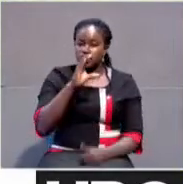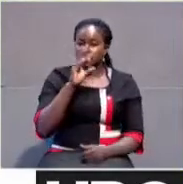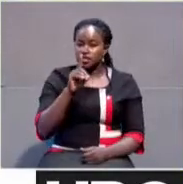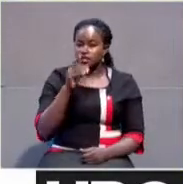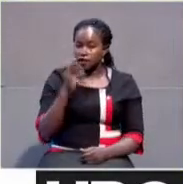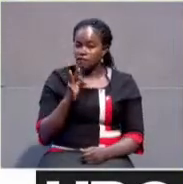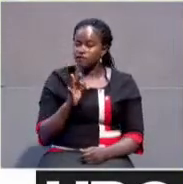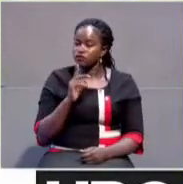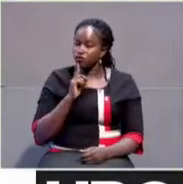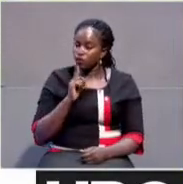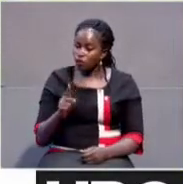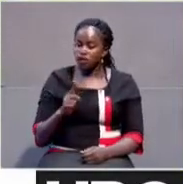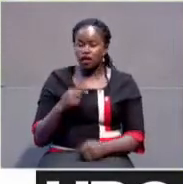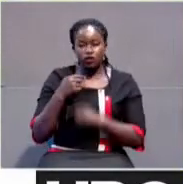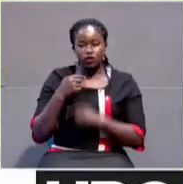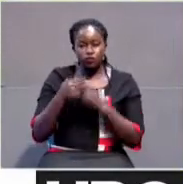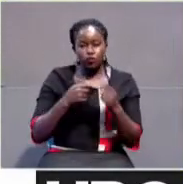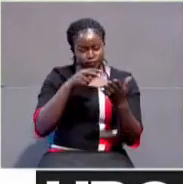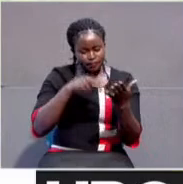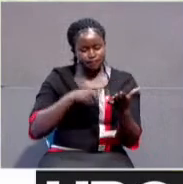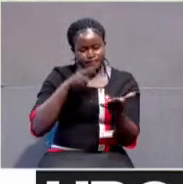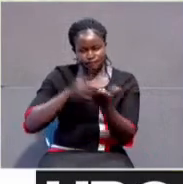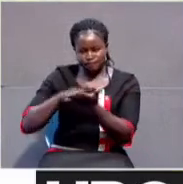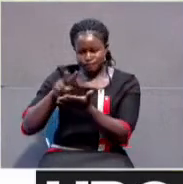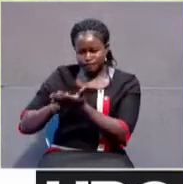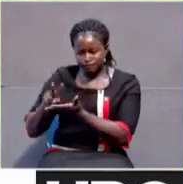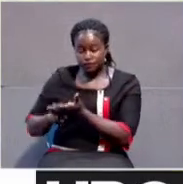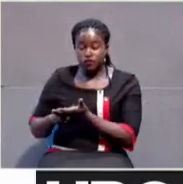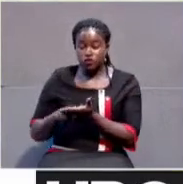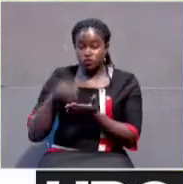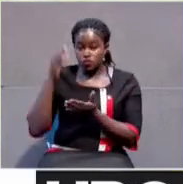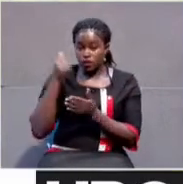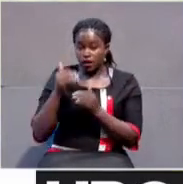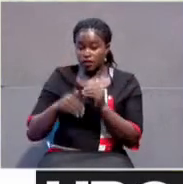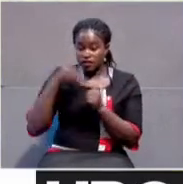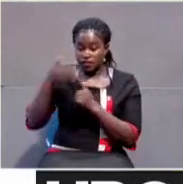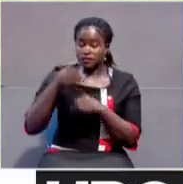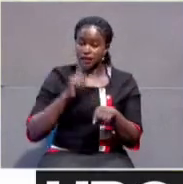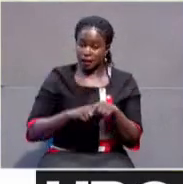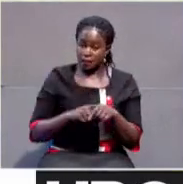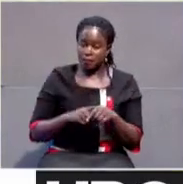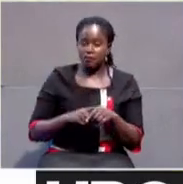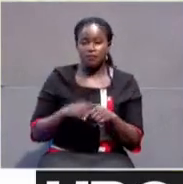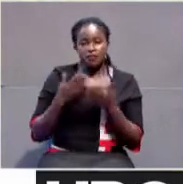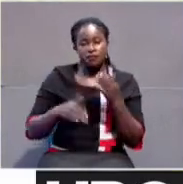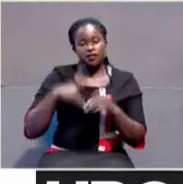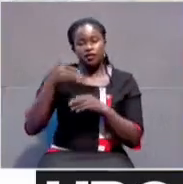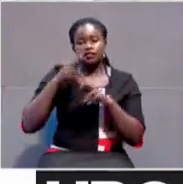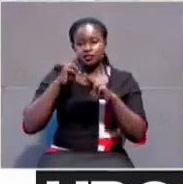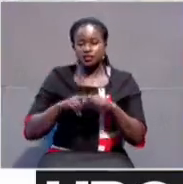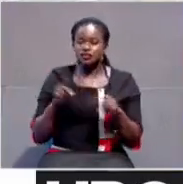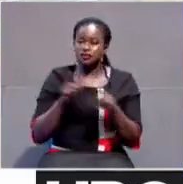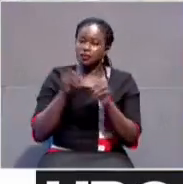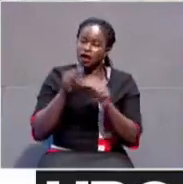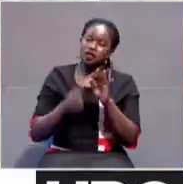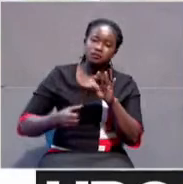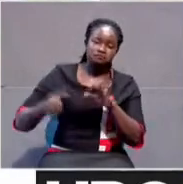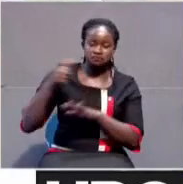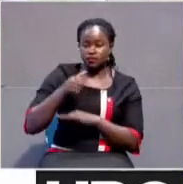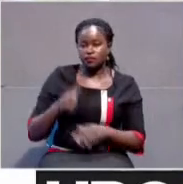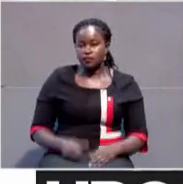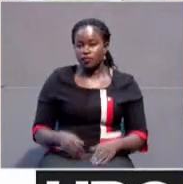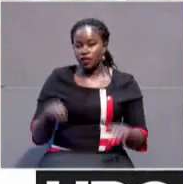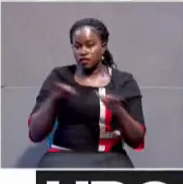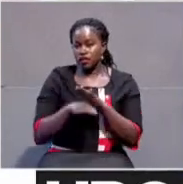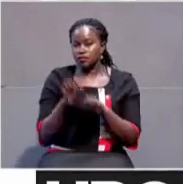to verify them so that when we next sit, they can be considered. Minister of State